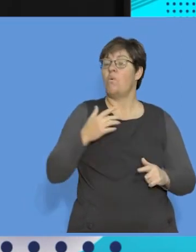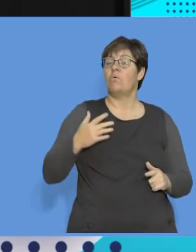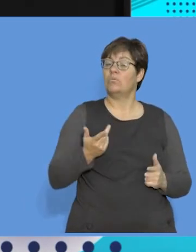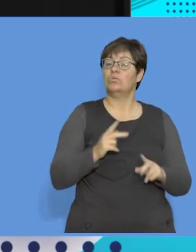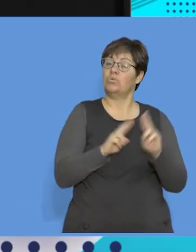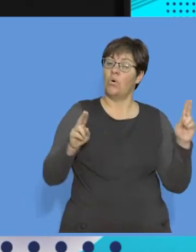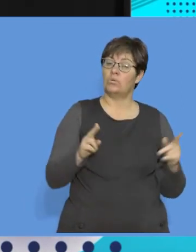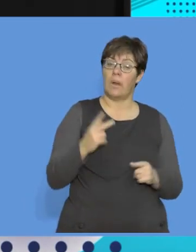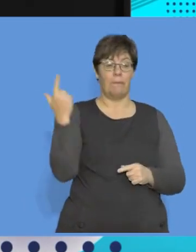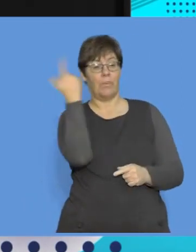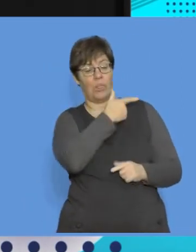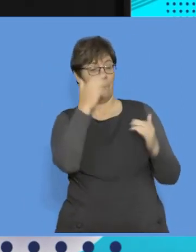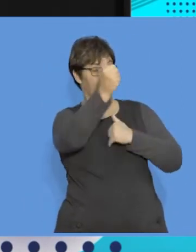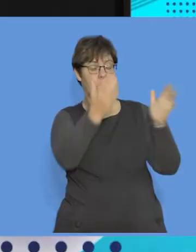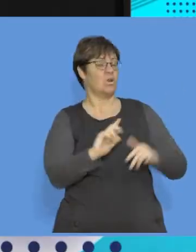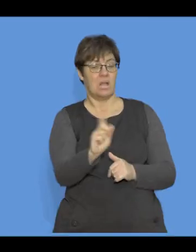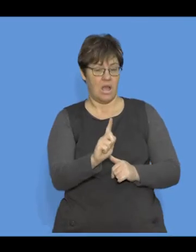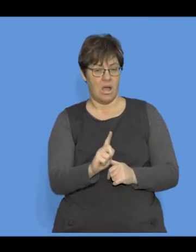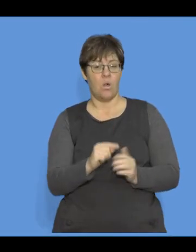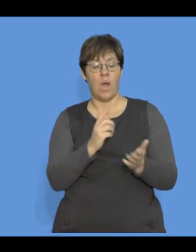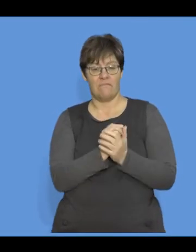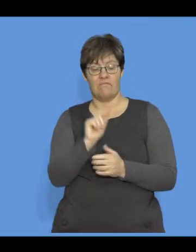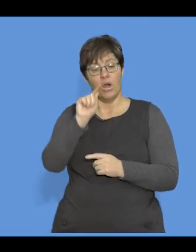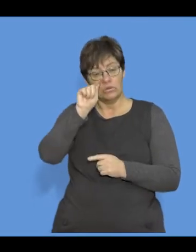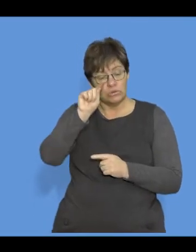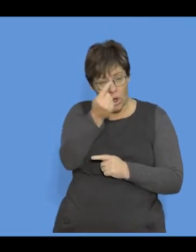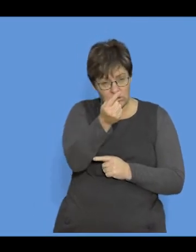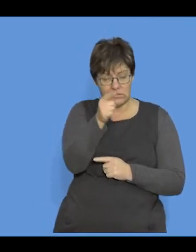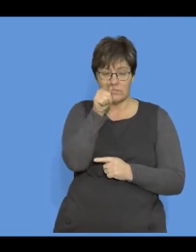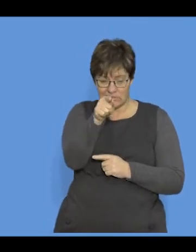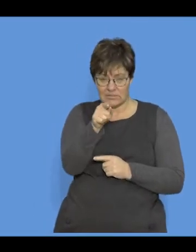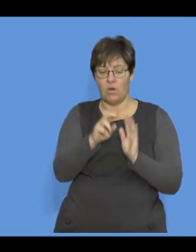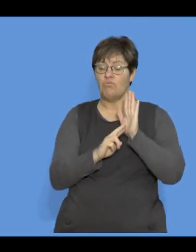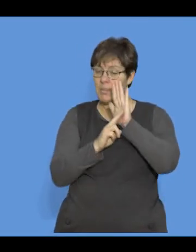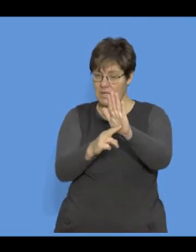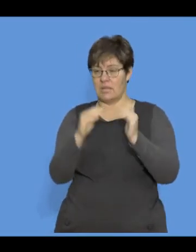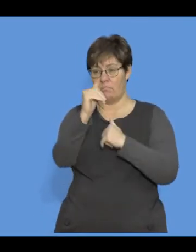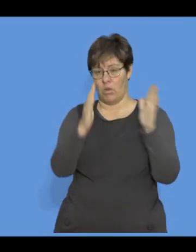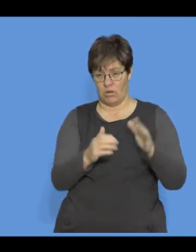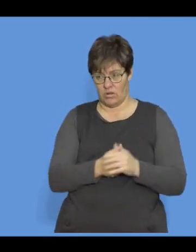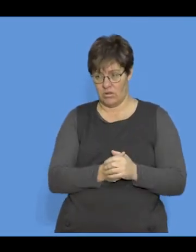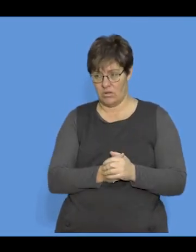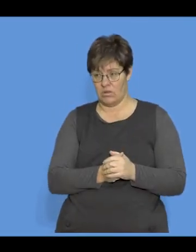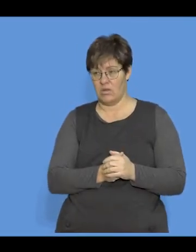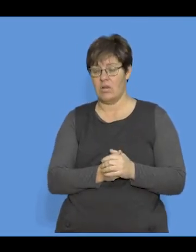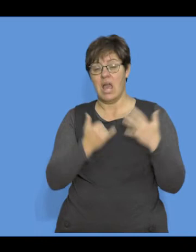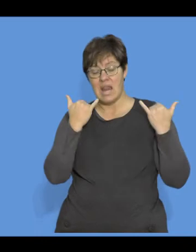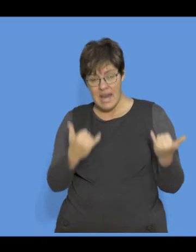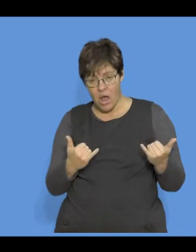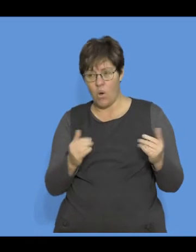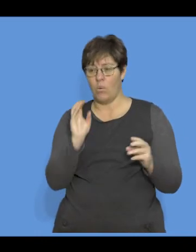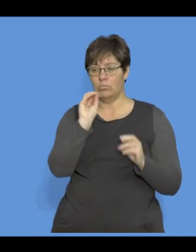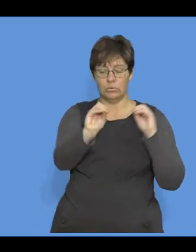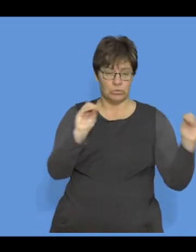pretty picture of the block. We draw a dot to represent the block. Now we can start to put in the different